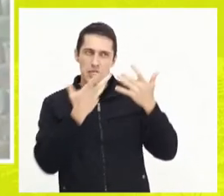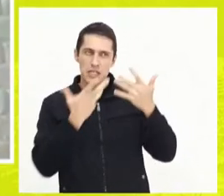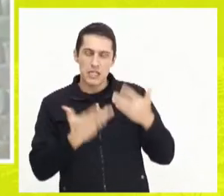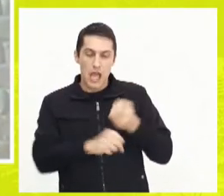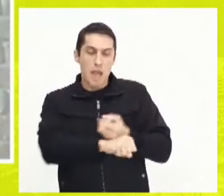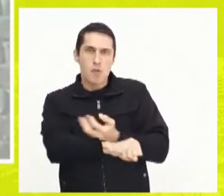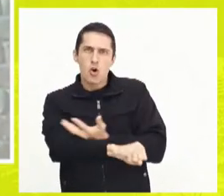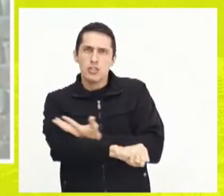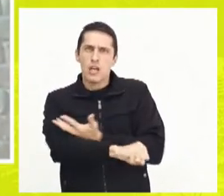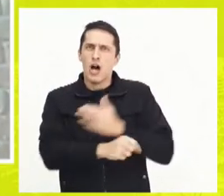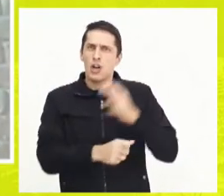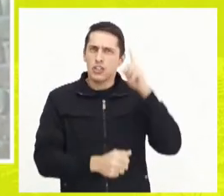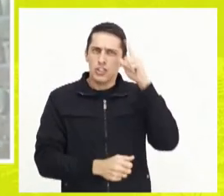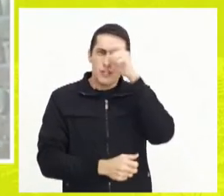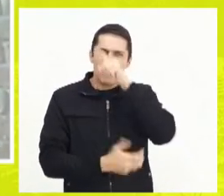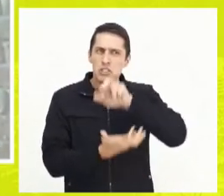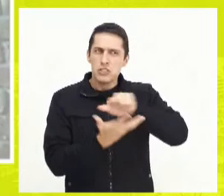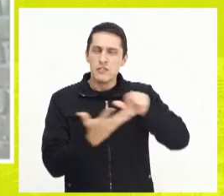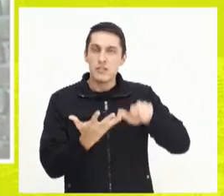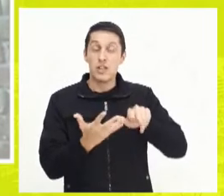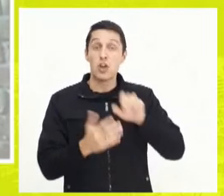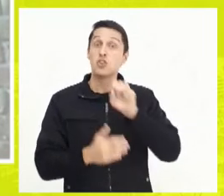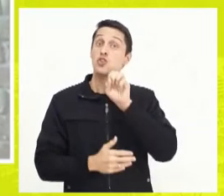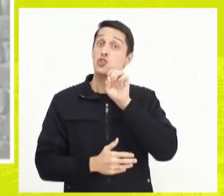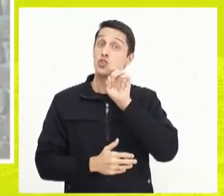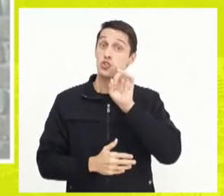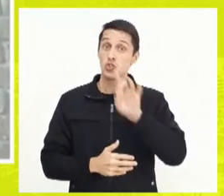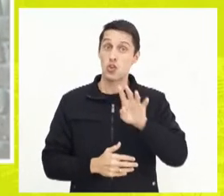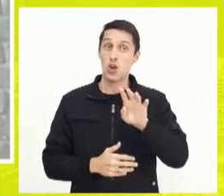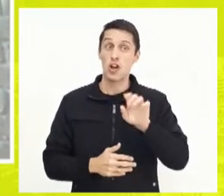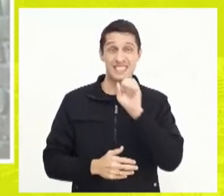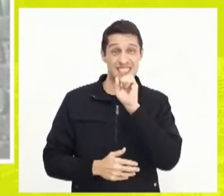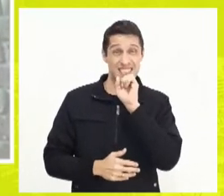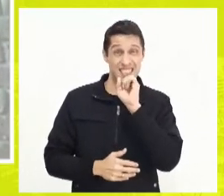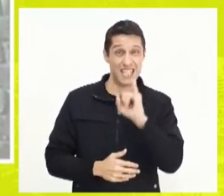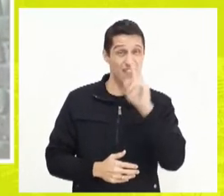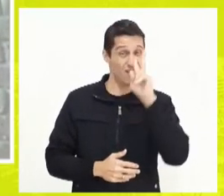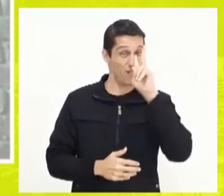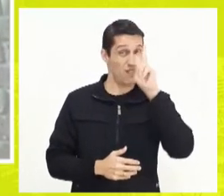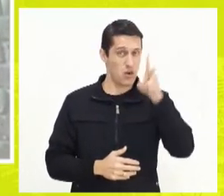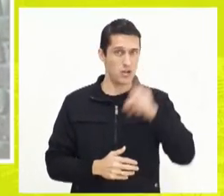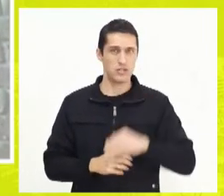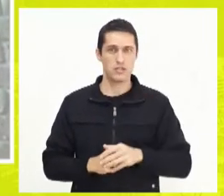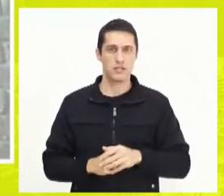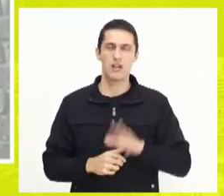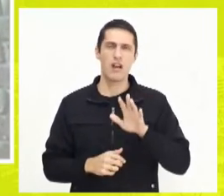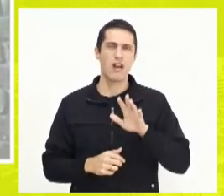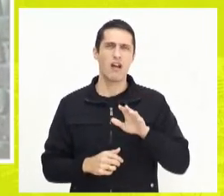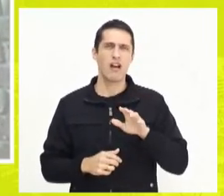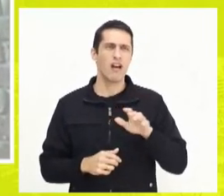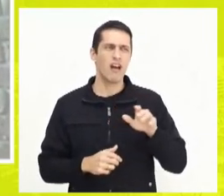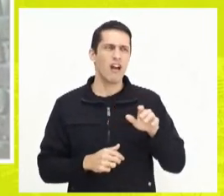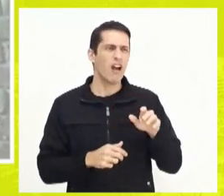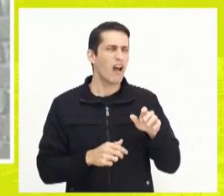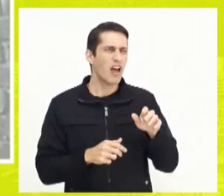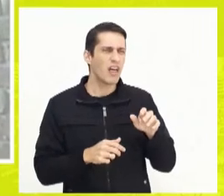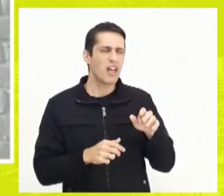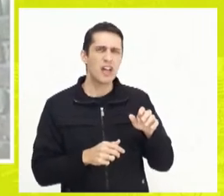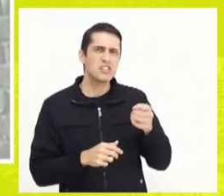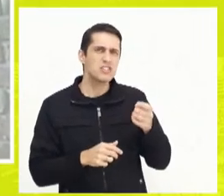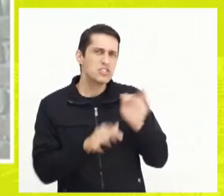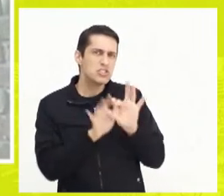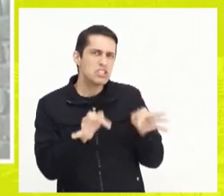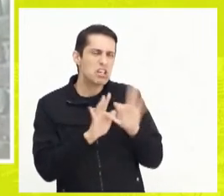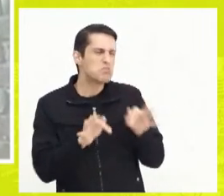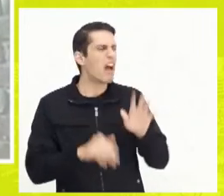emotional difficulties difficulties that others have unless it's too too severe so they tend to reduce